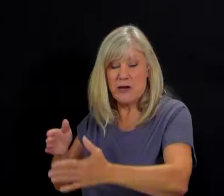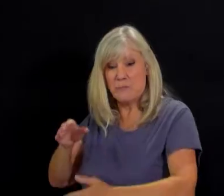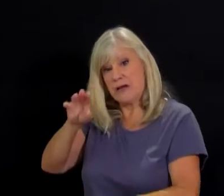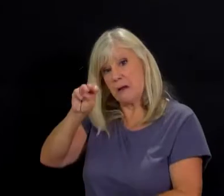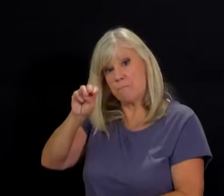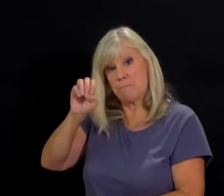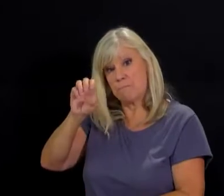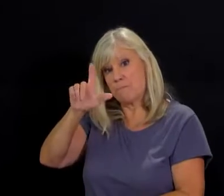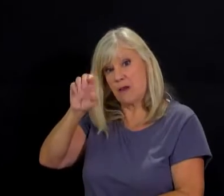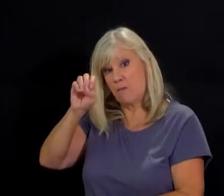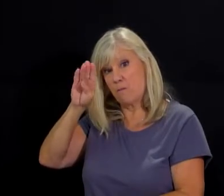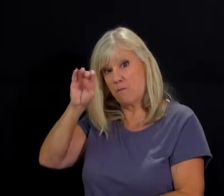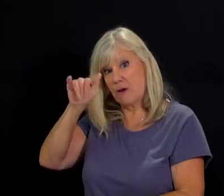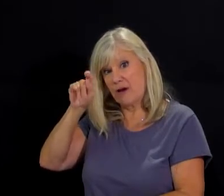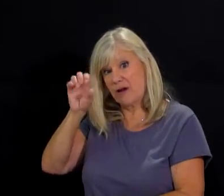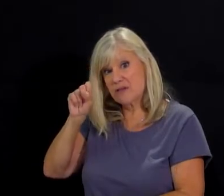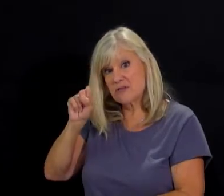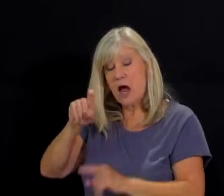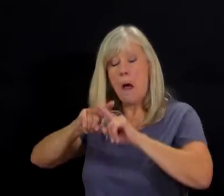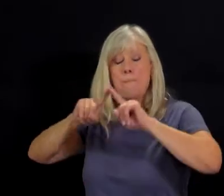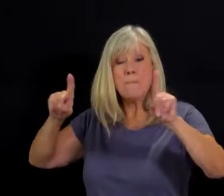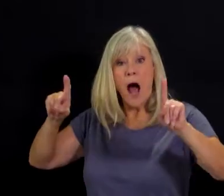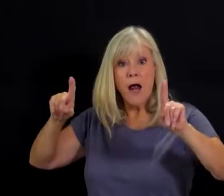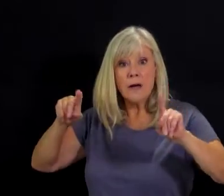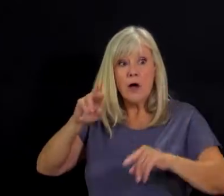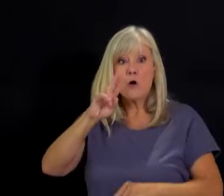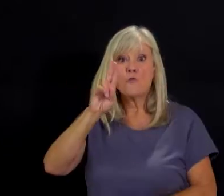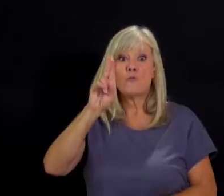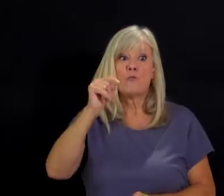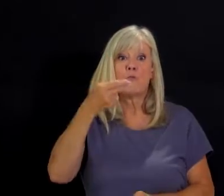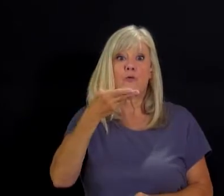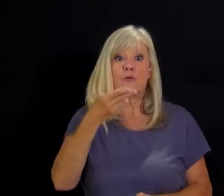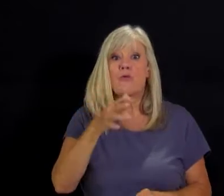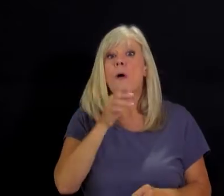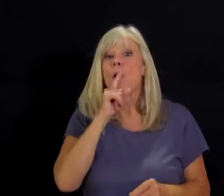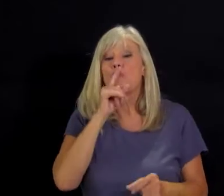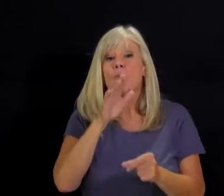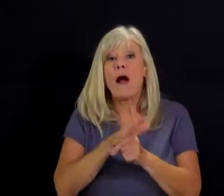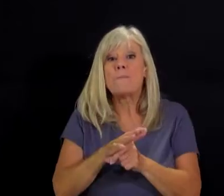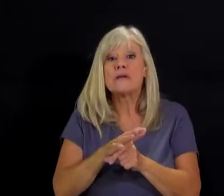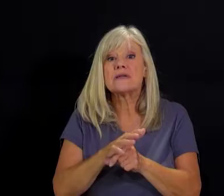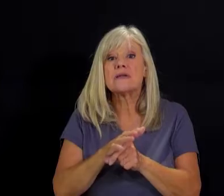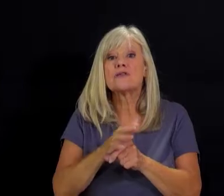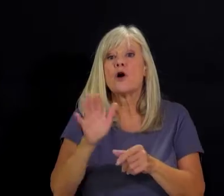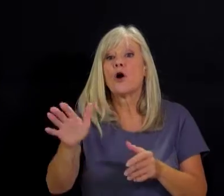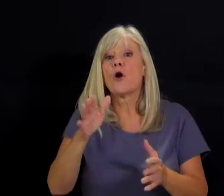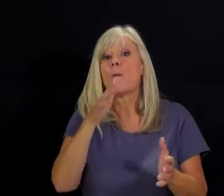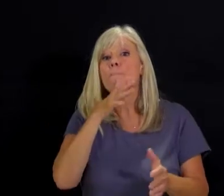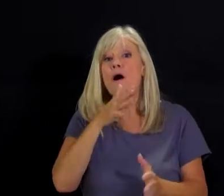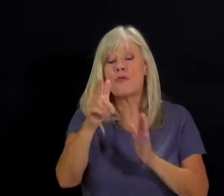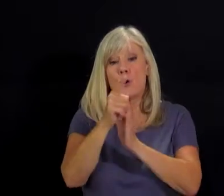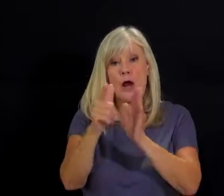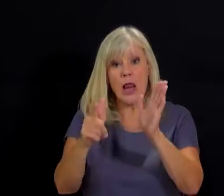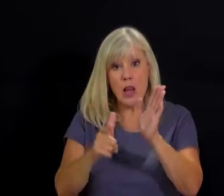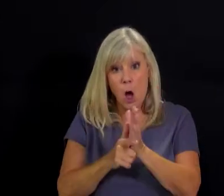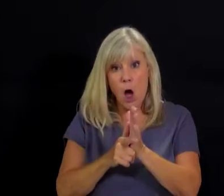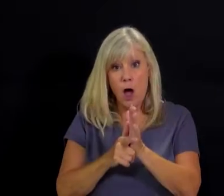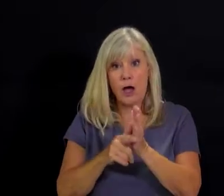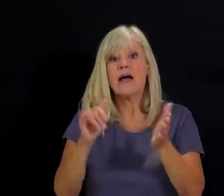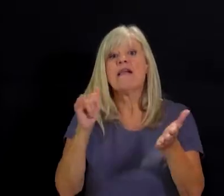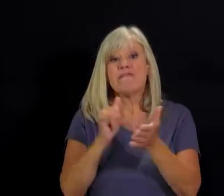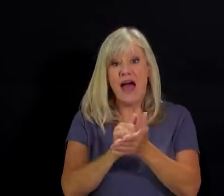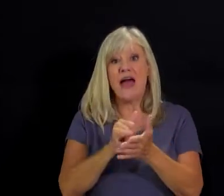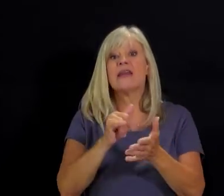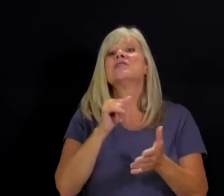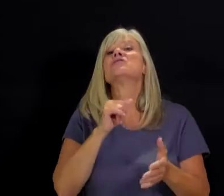all. But who nevertheless promises her widowed mother-in-law, Naomi, her steadfast